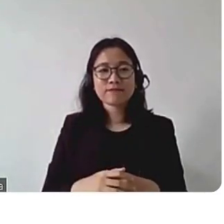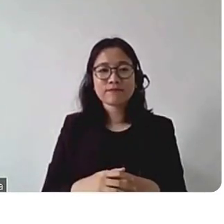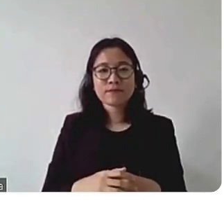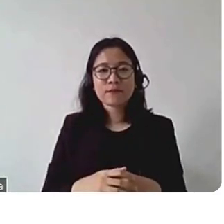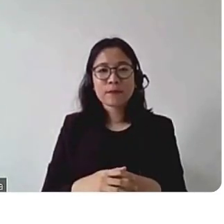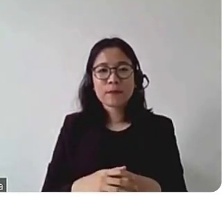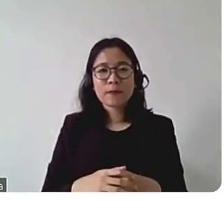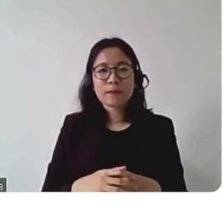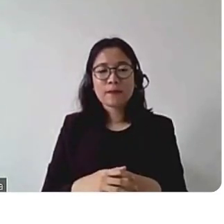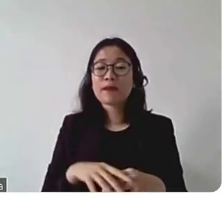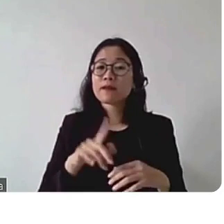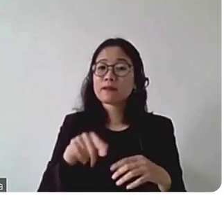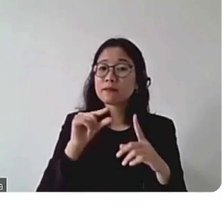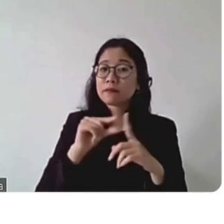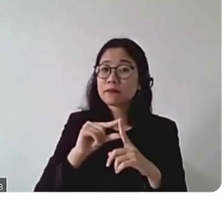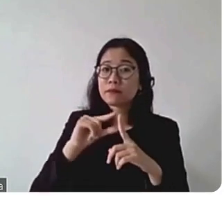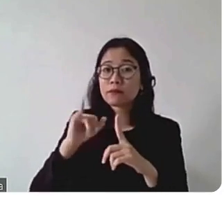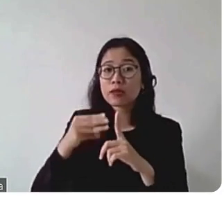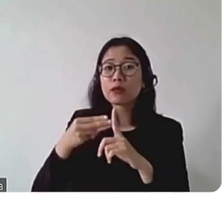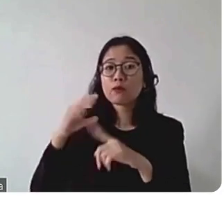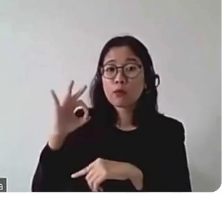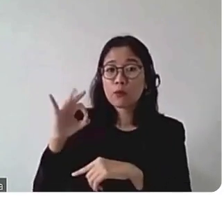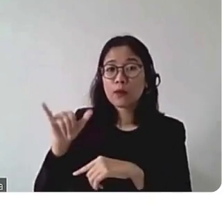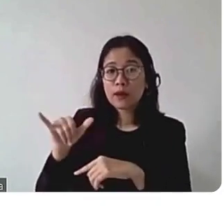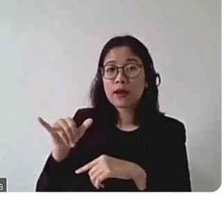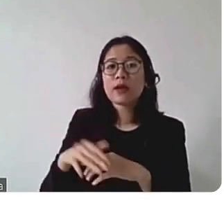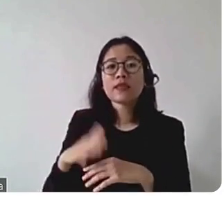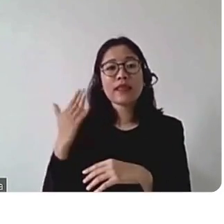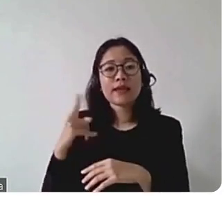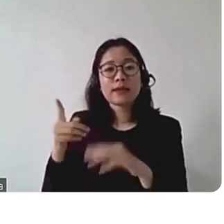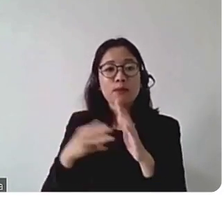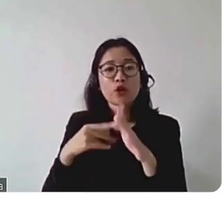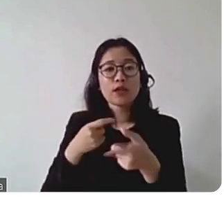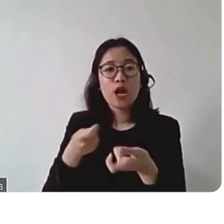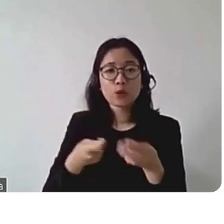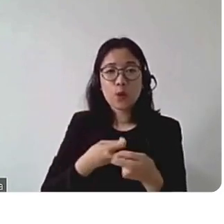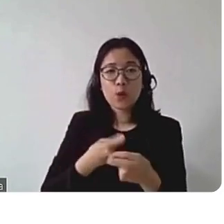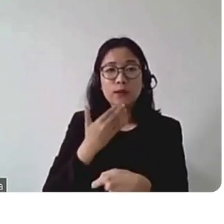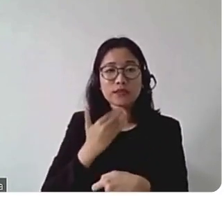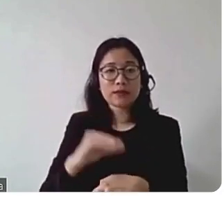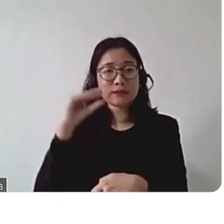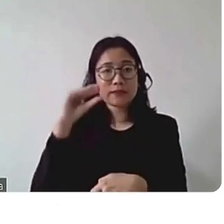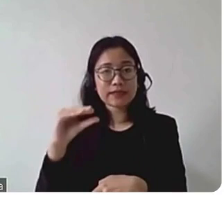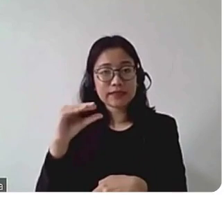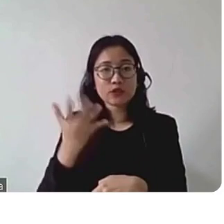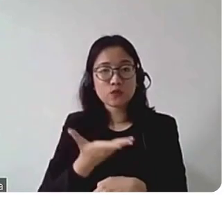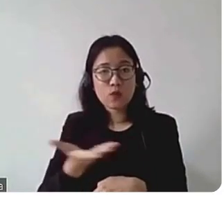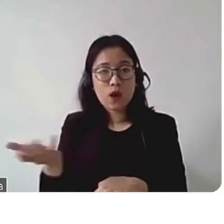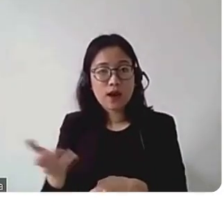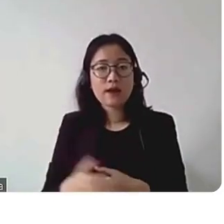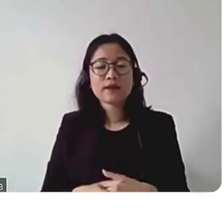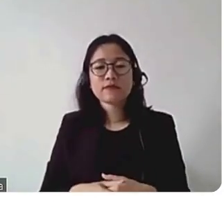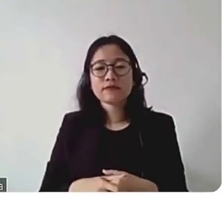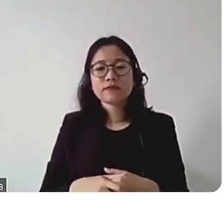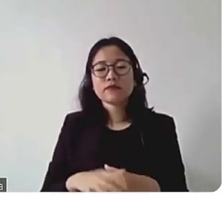Mas Pibu, as the moderator. And good morning, all. It is my